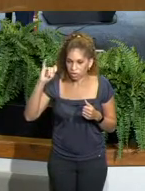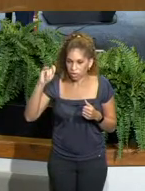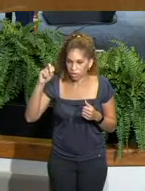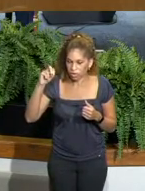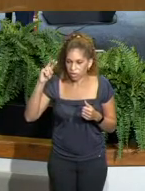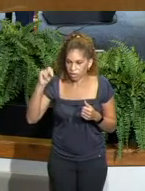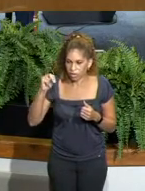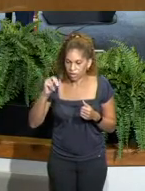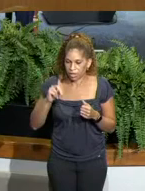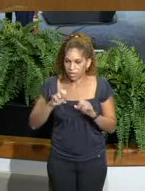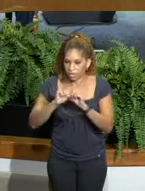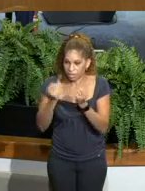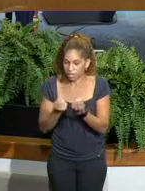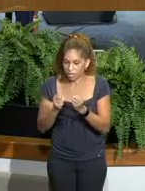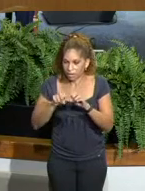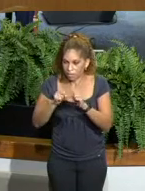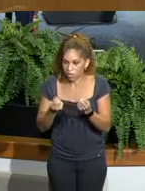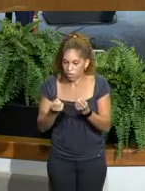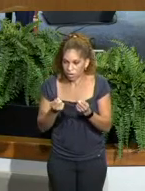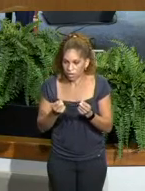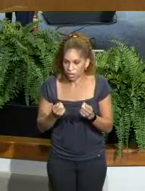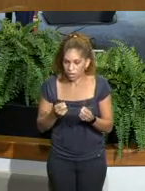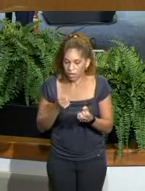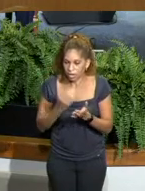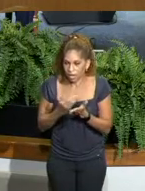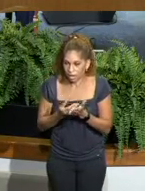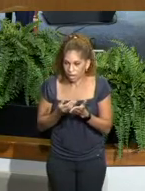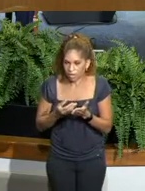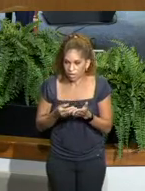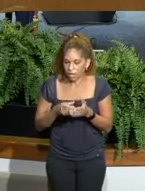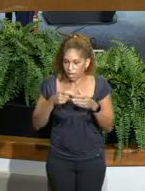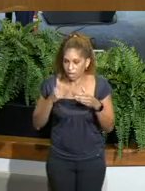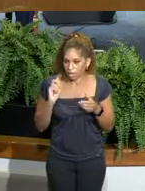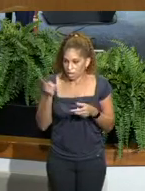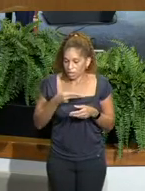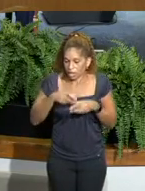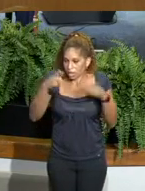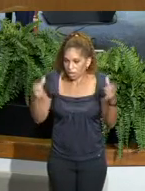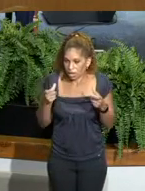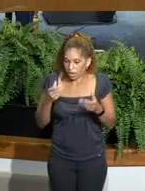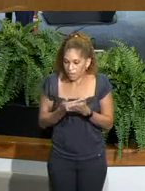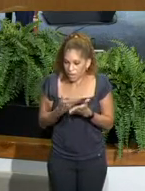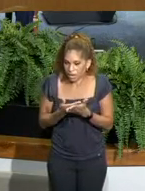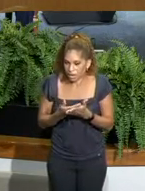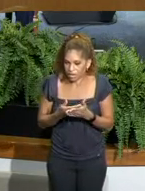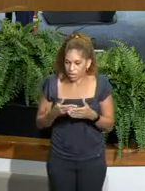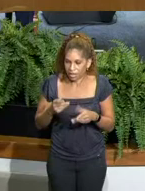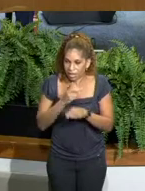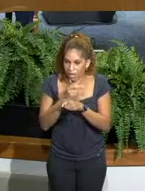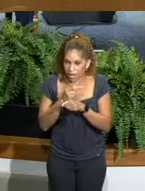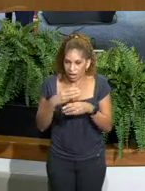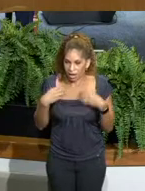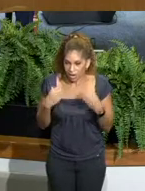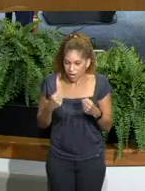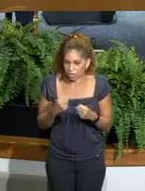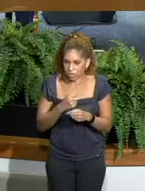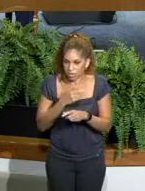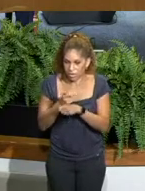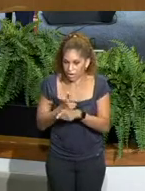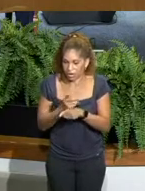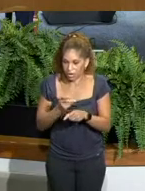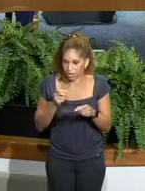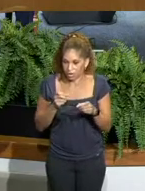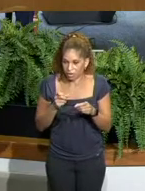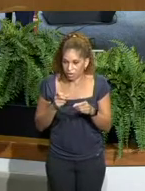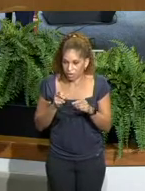$123 billion in lost contribution. Our current healthcare system cost us $1.69 trillion